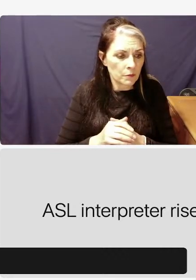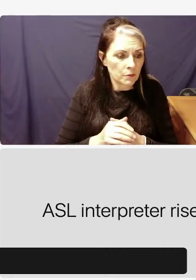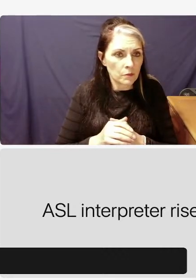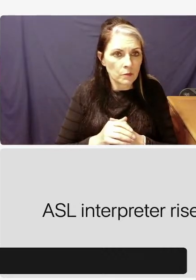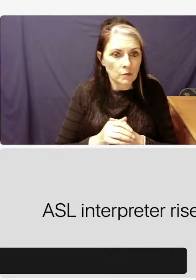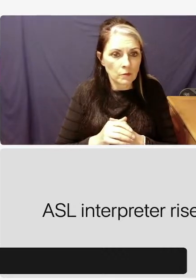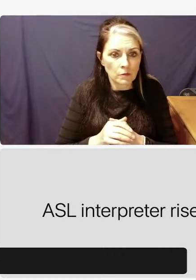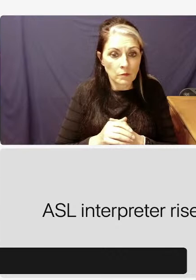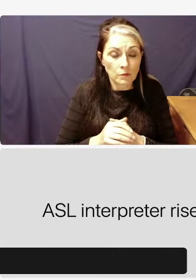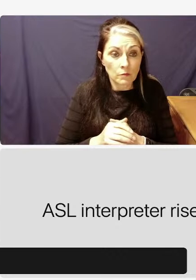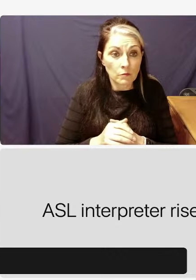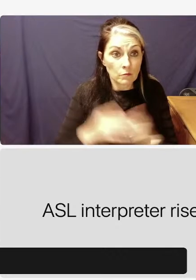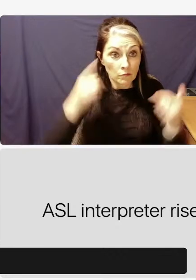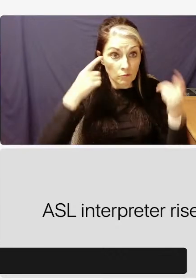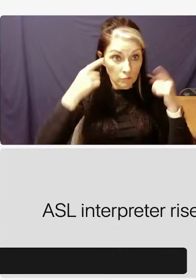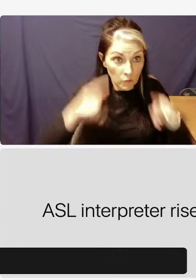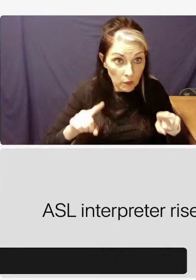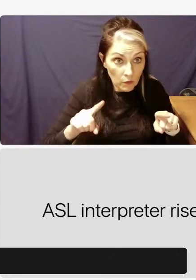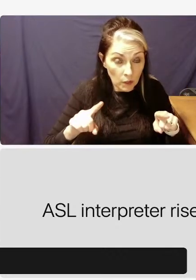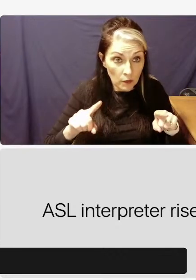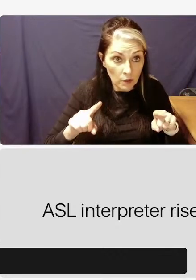okay all those in favor